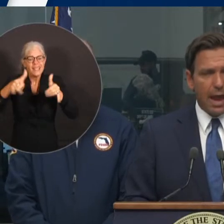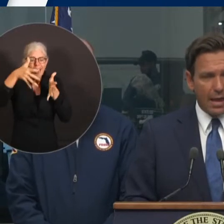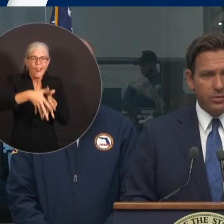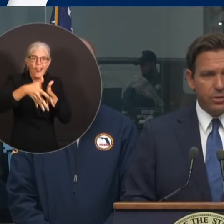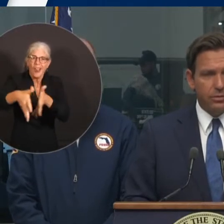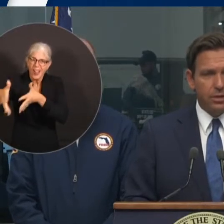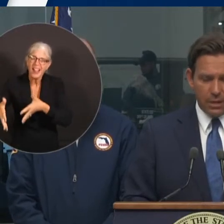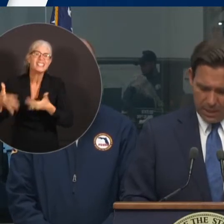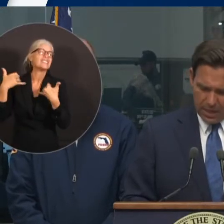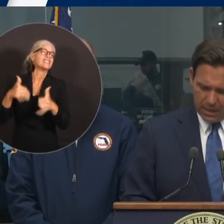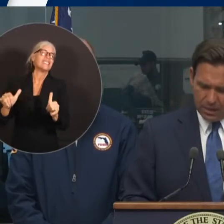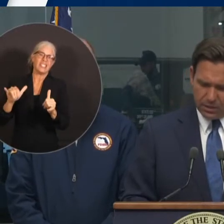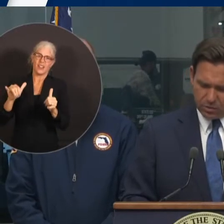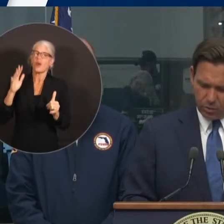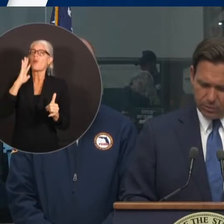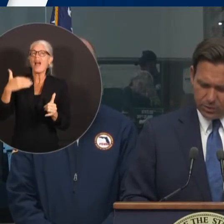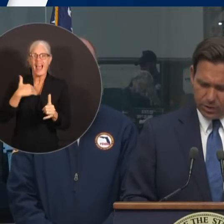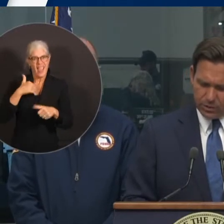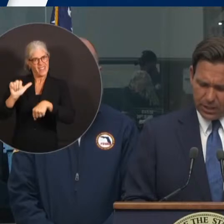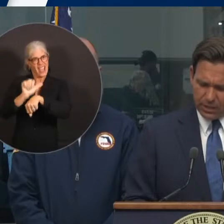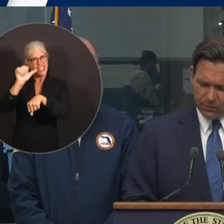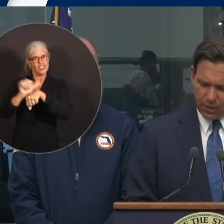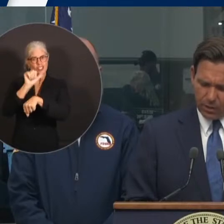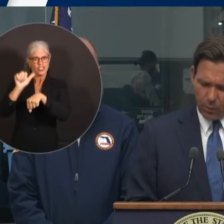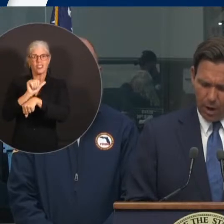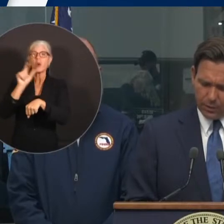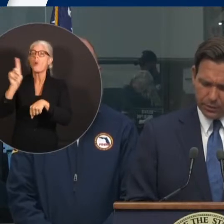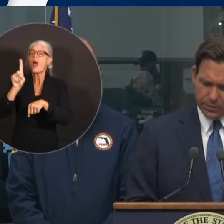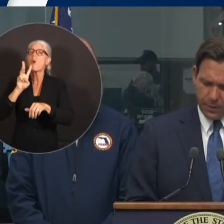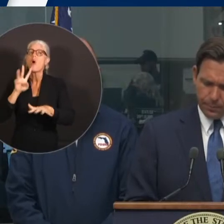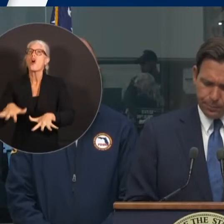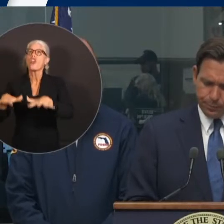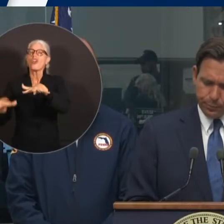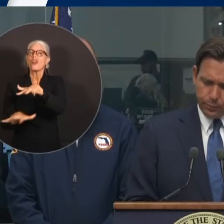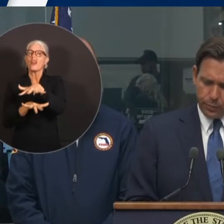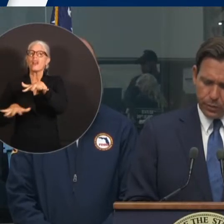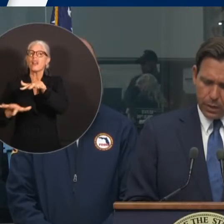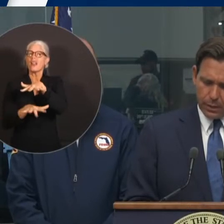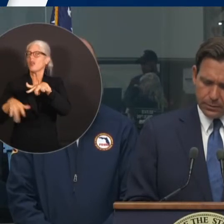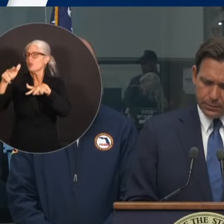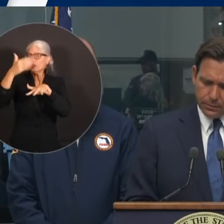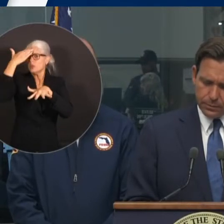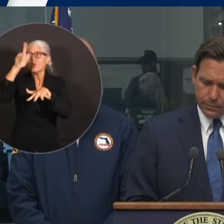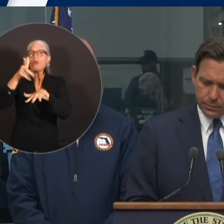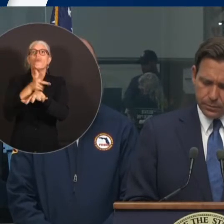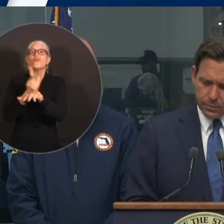be hazards in the storm surge and in the flood waters.